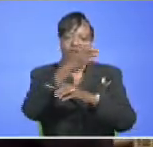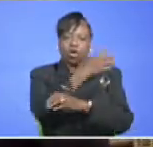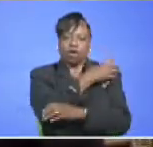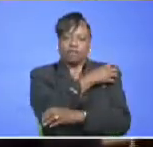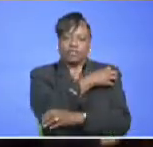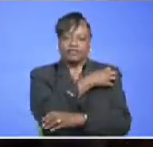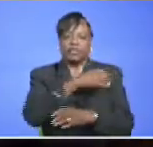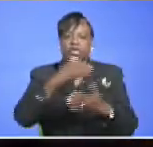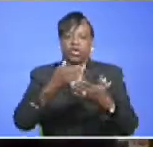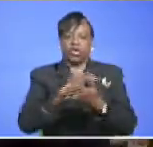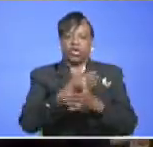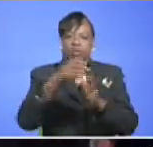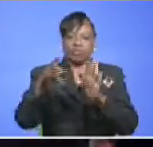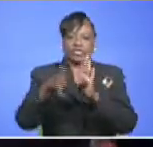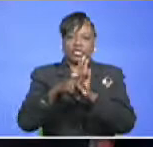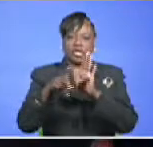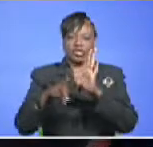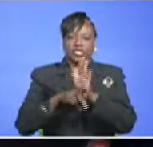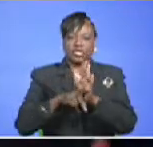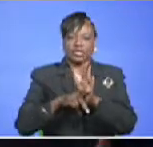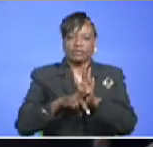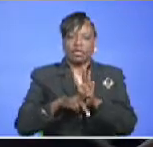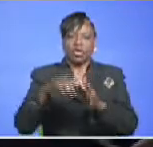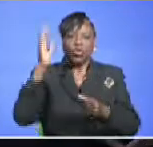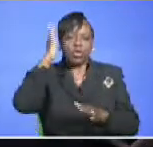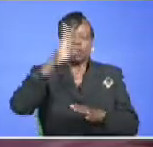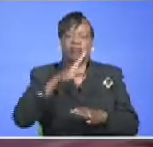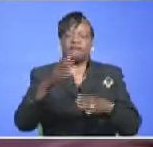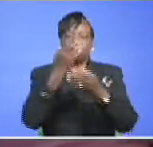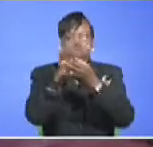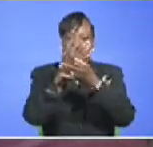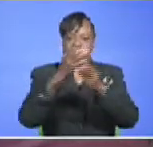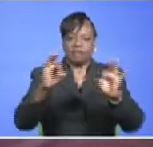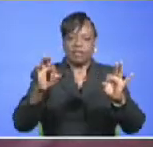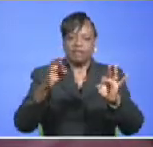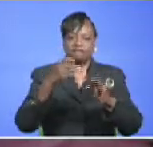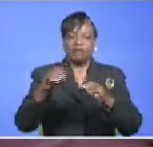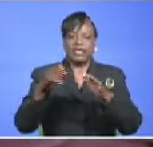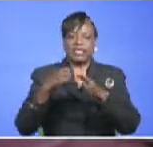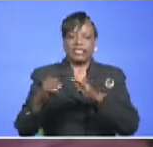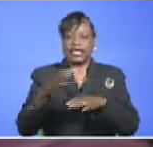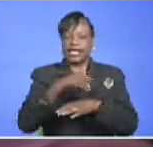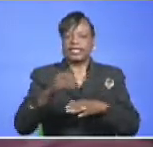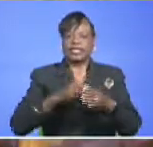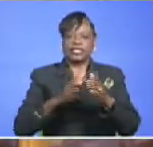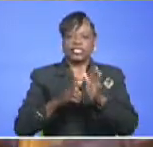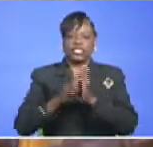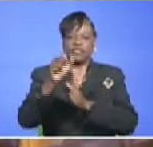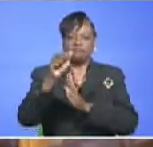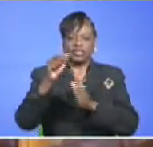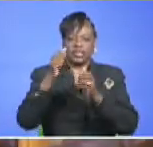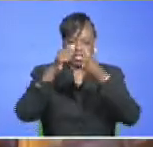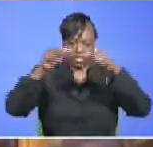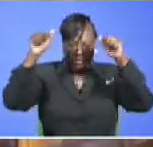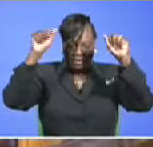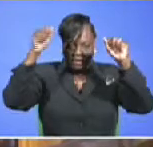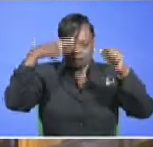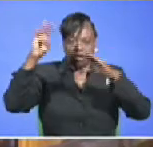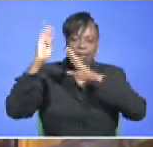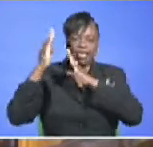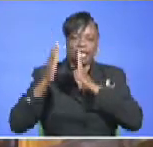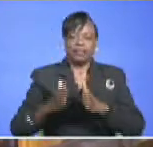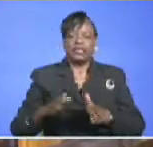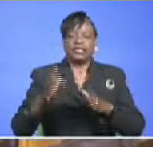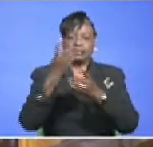will be free from political influence and is a significant achievement for Bahamian democracy. There have been